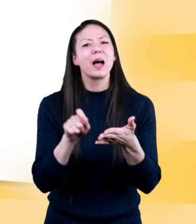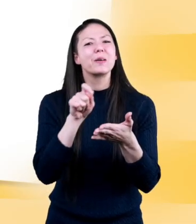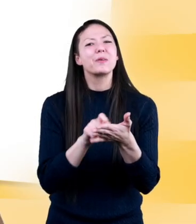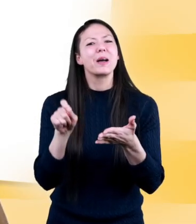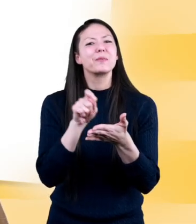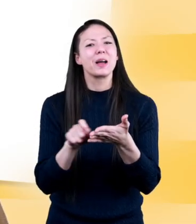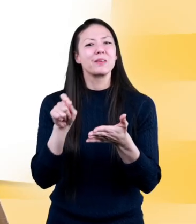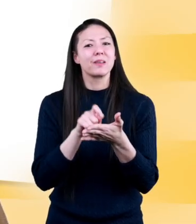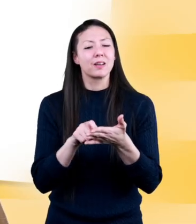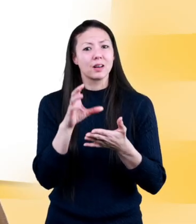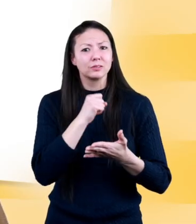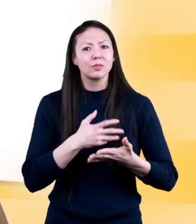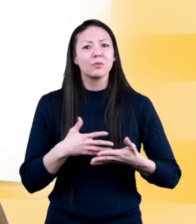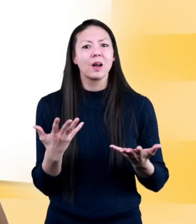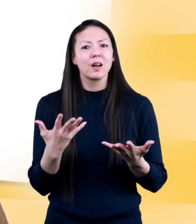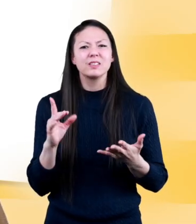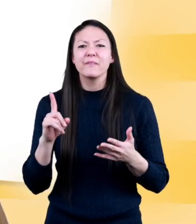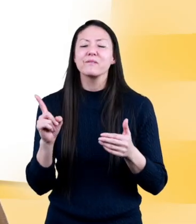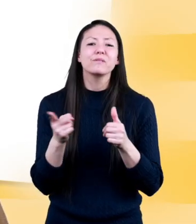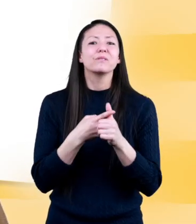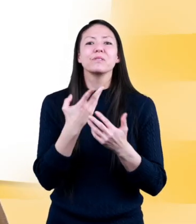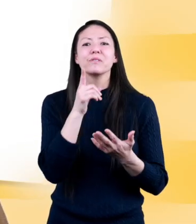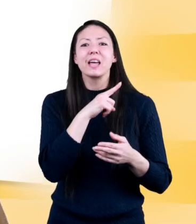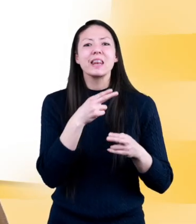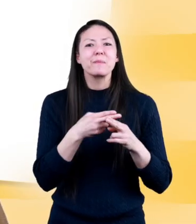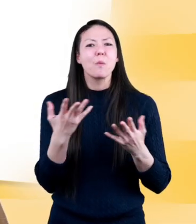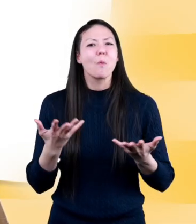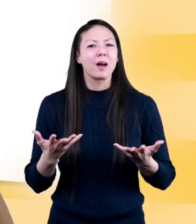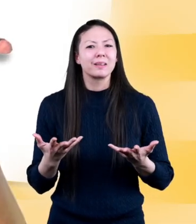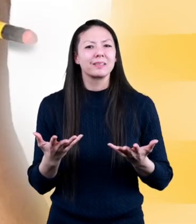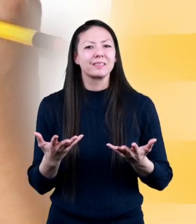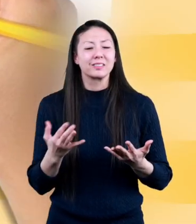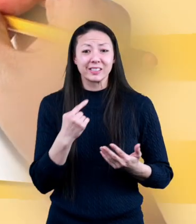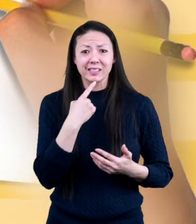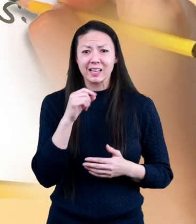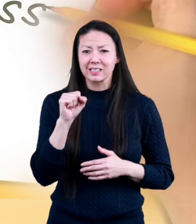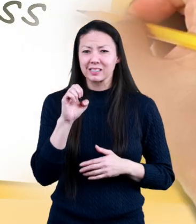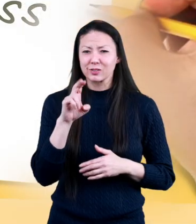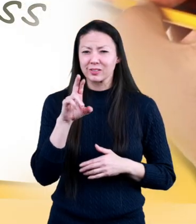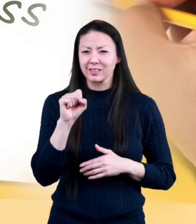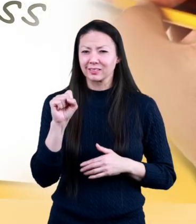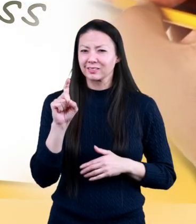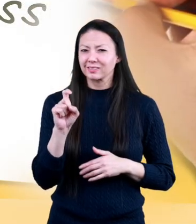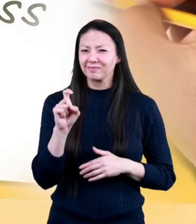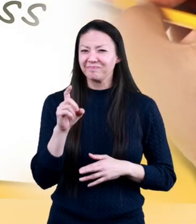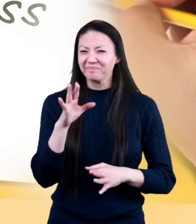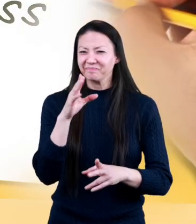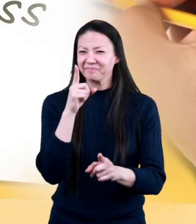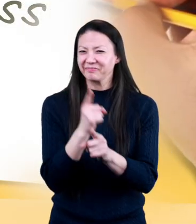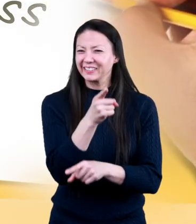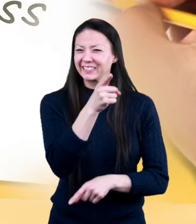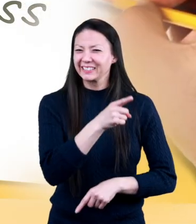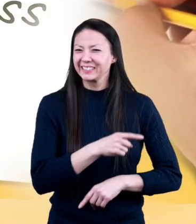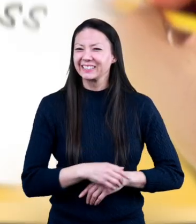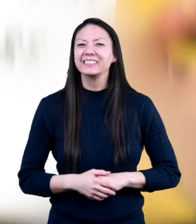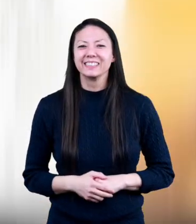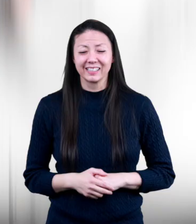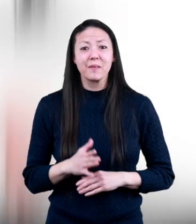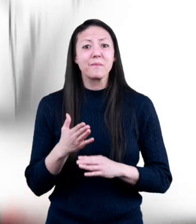keep writing. Can you guess what one of his fake names was? Did you say Seuss? You're